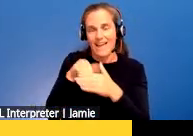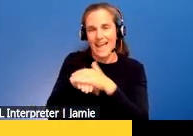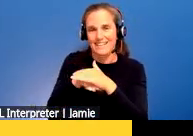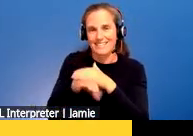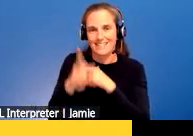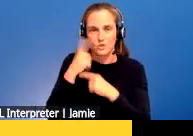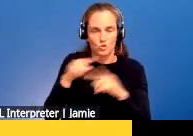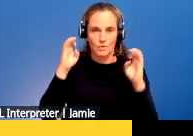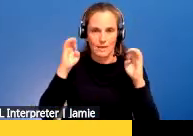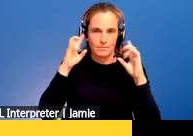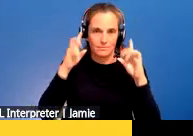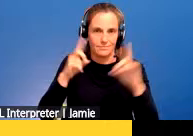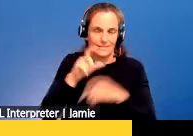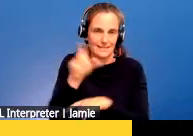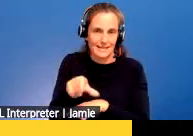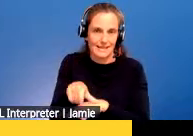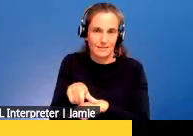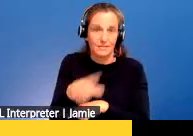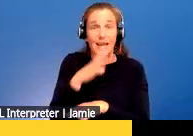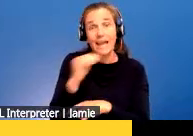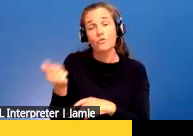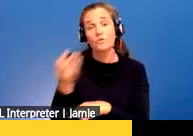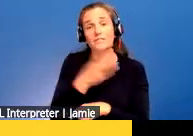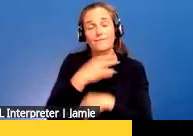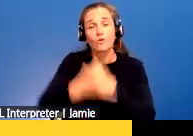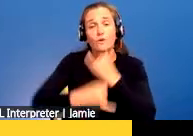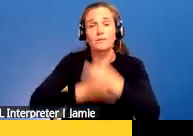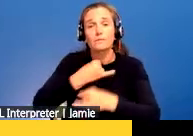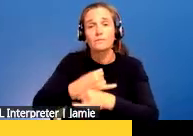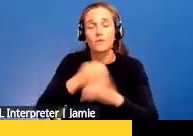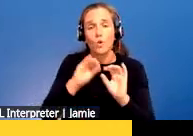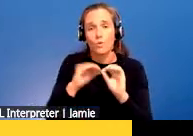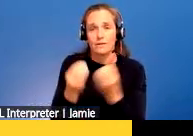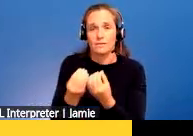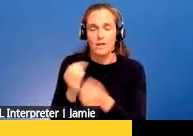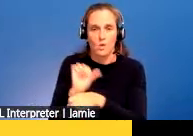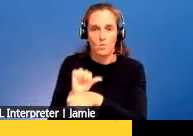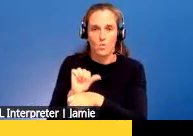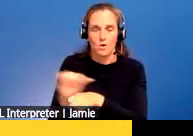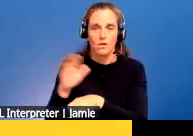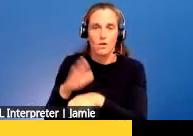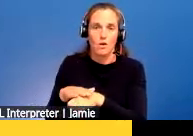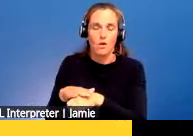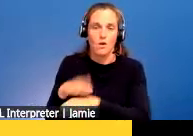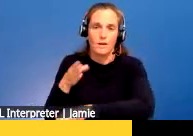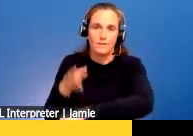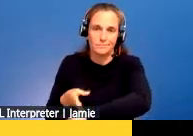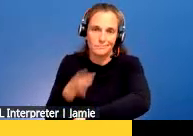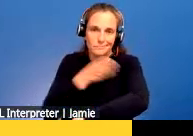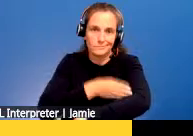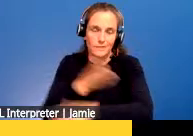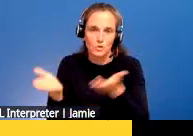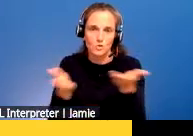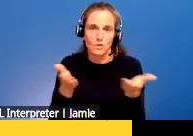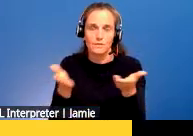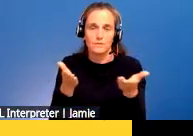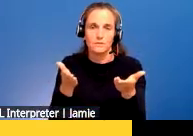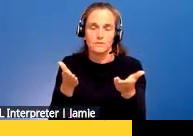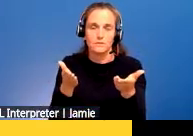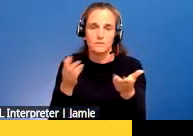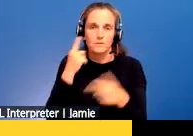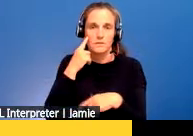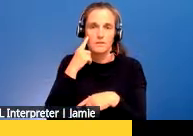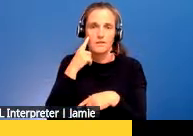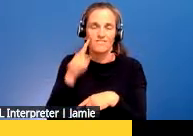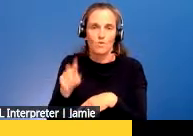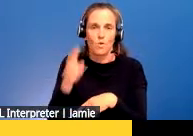are several international organizations that are working towards better services for